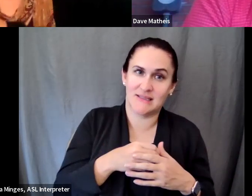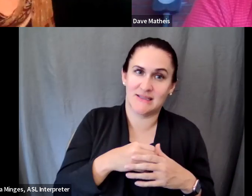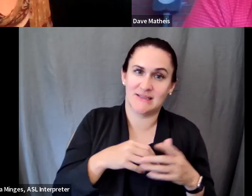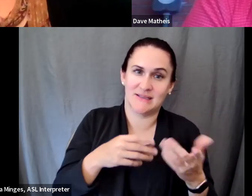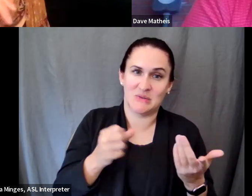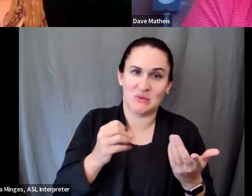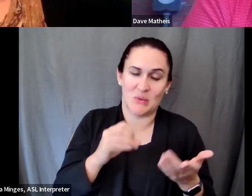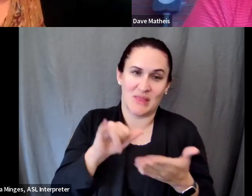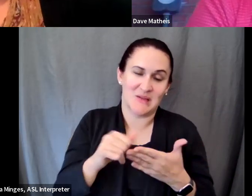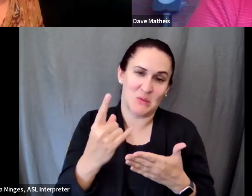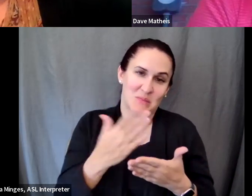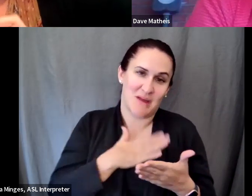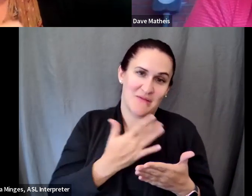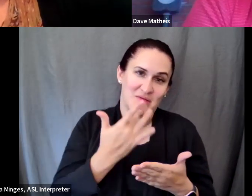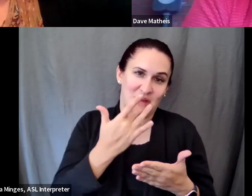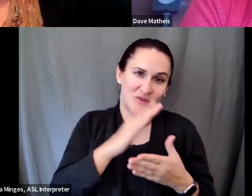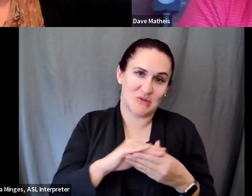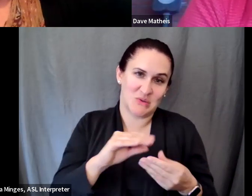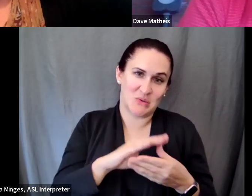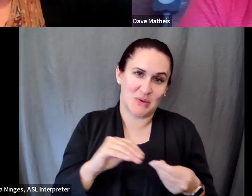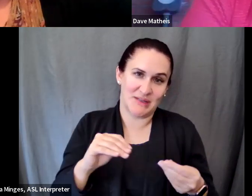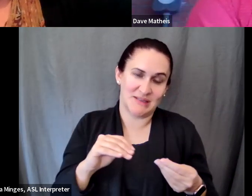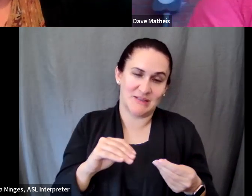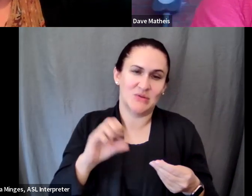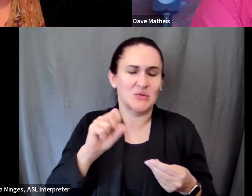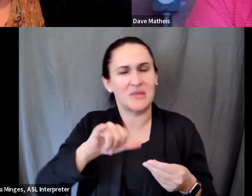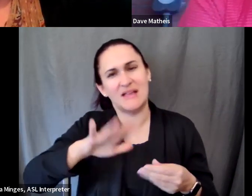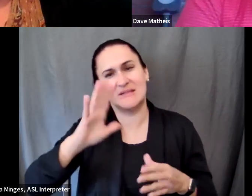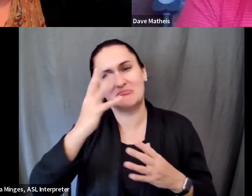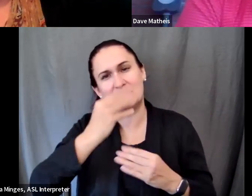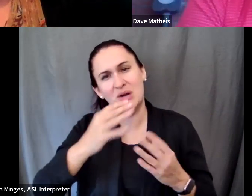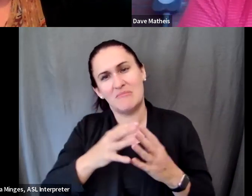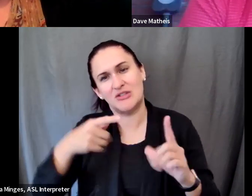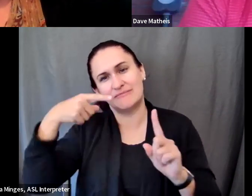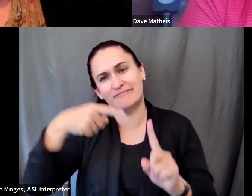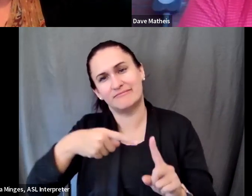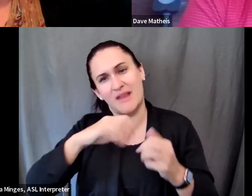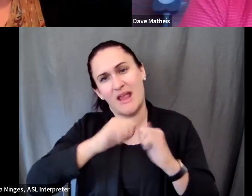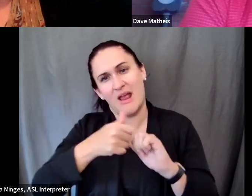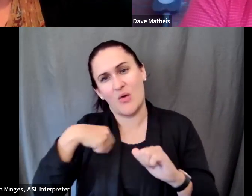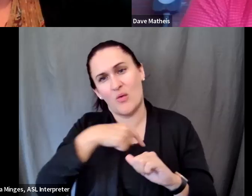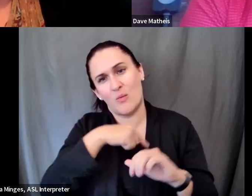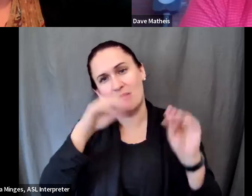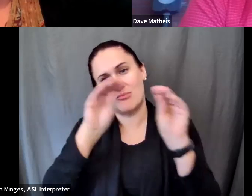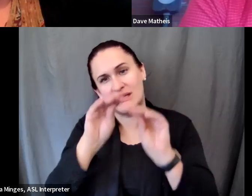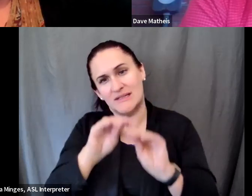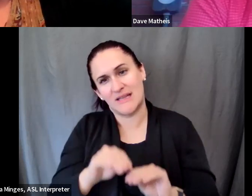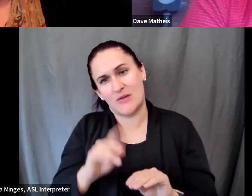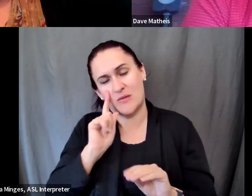That's one of my favorite stories. That was cute. So that's pretty much in a nutshell how we put the book together.